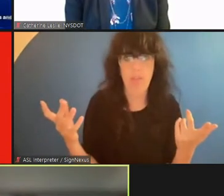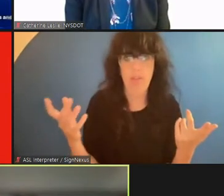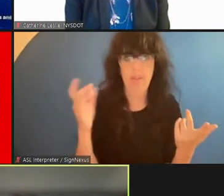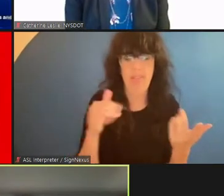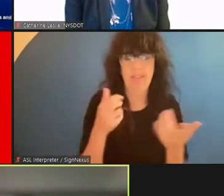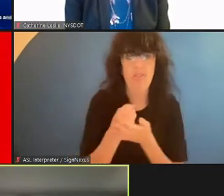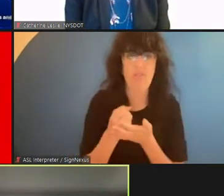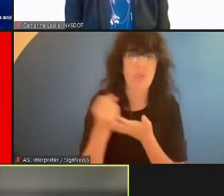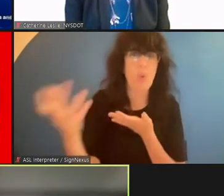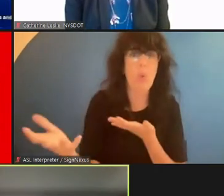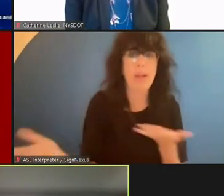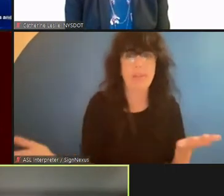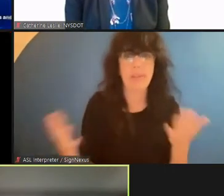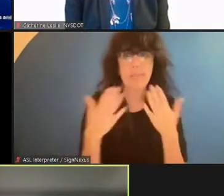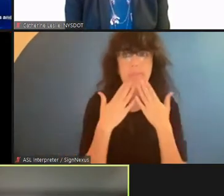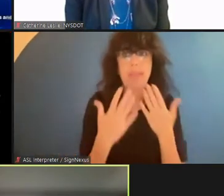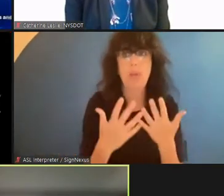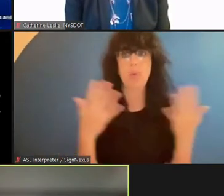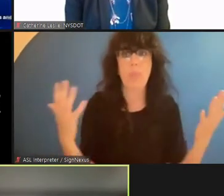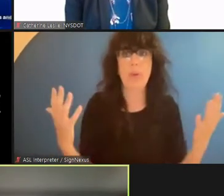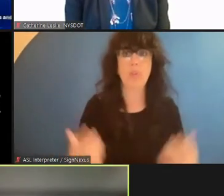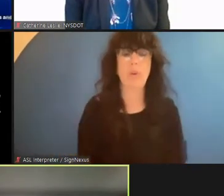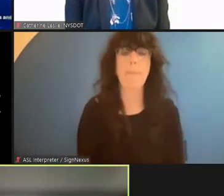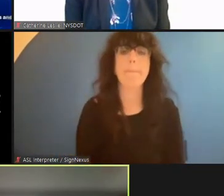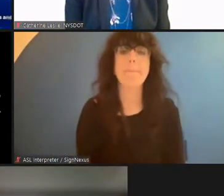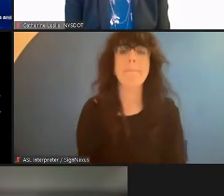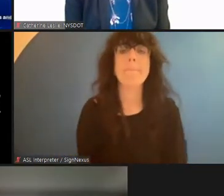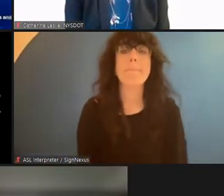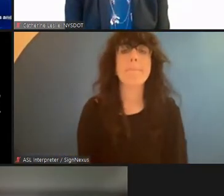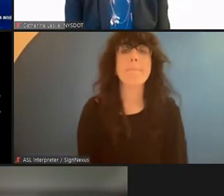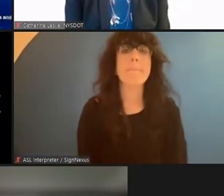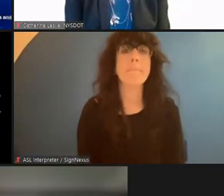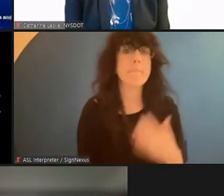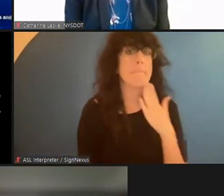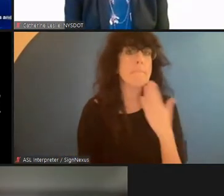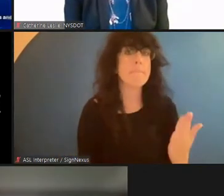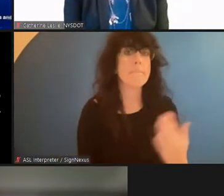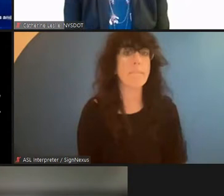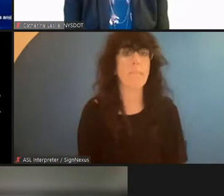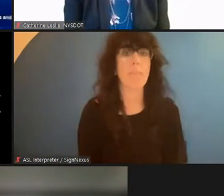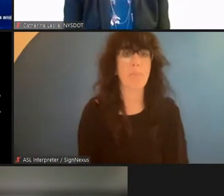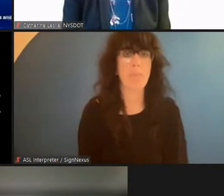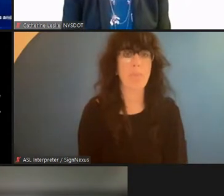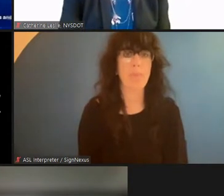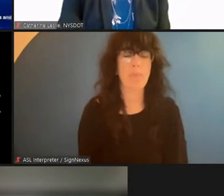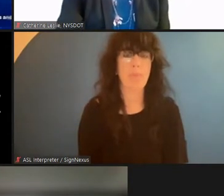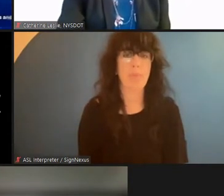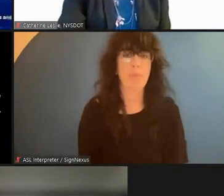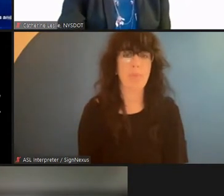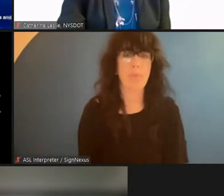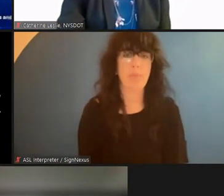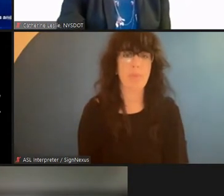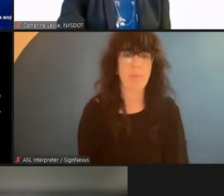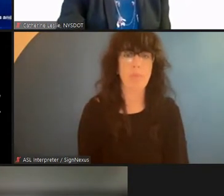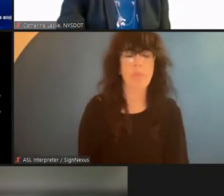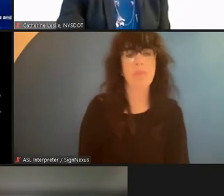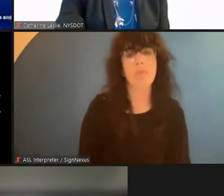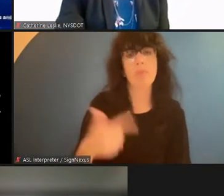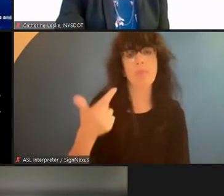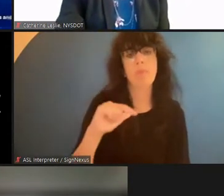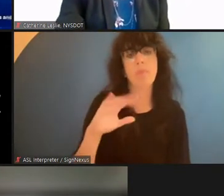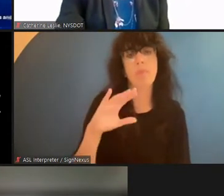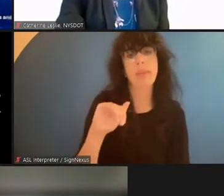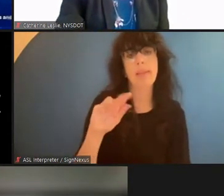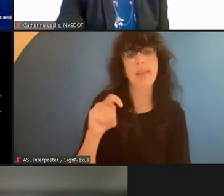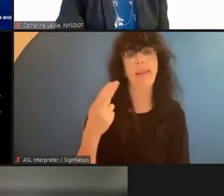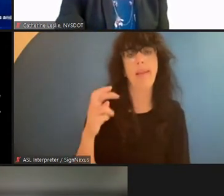waste thank you very much thank you our next speaker is cat harley followed by